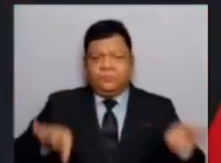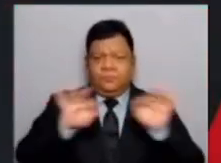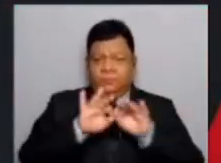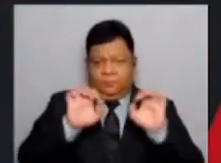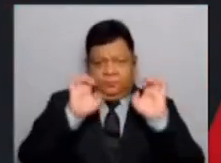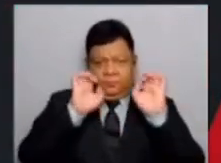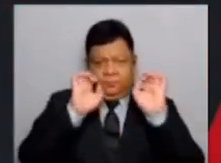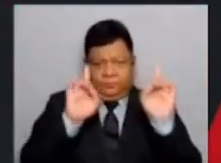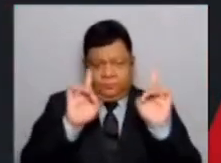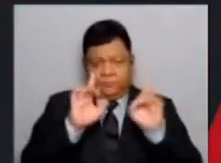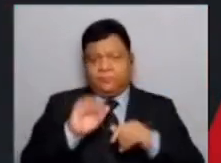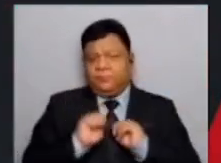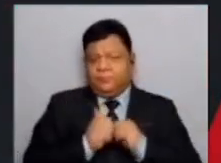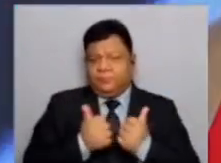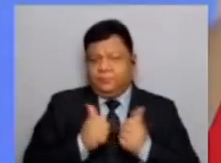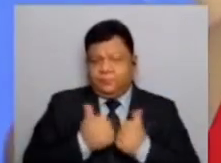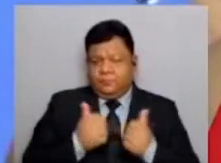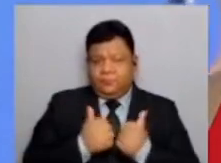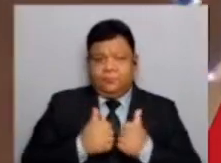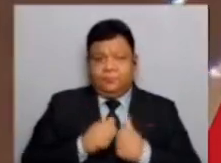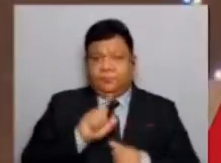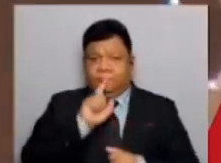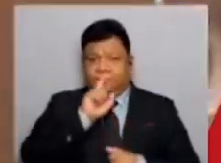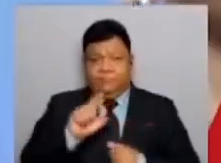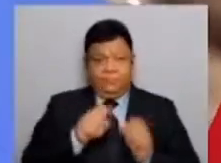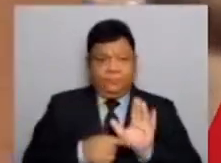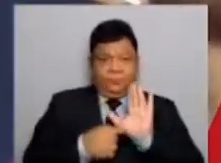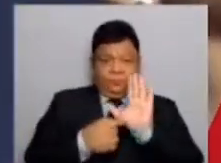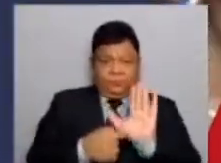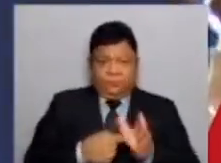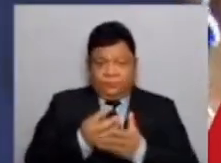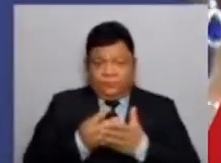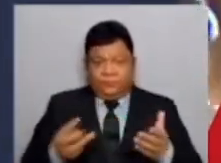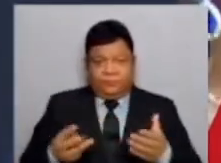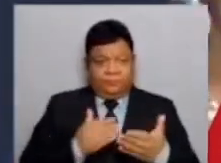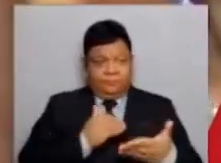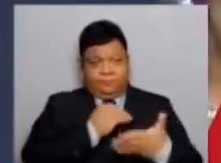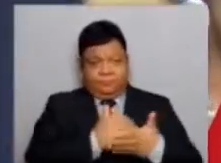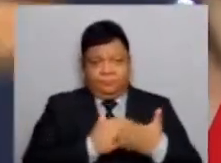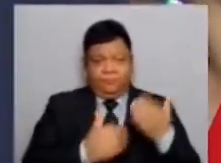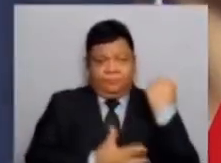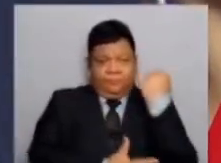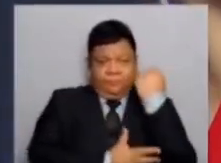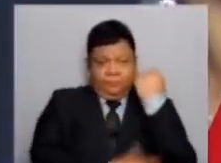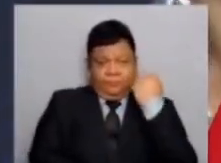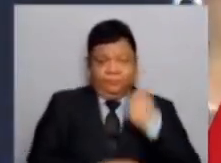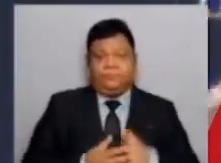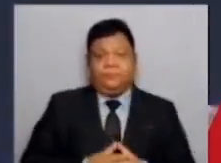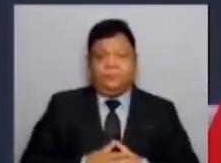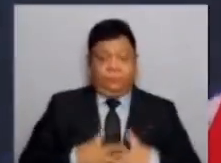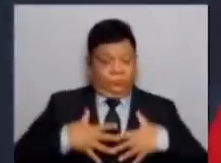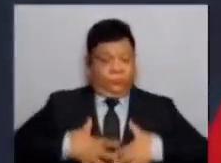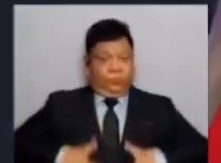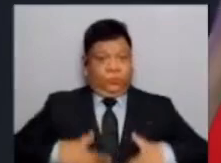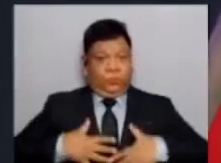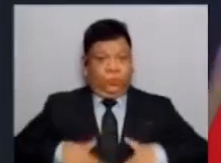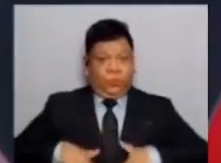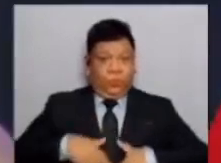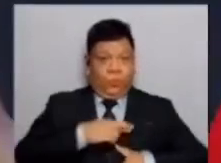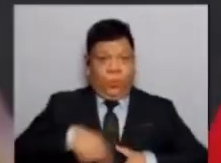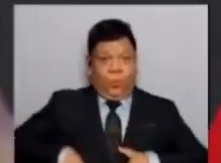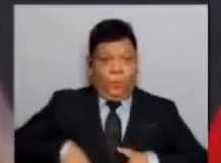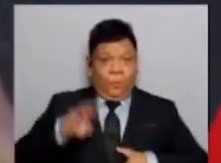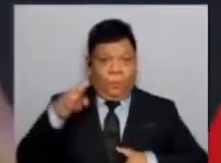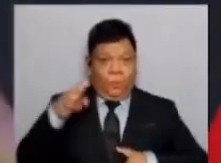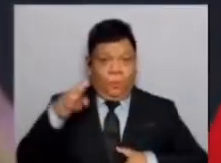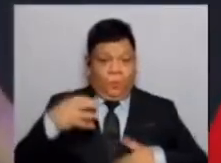ito nagiging sandata laban sa kahirapan. Suot ang royal blue gown covered in crystals, nakuha rin niya ang